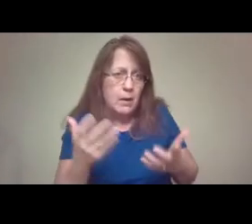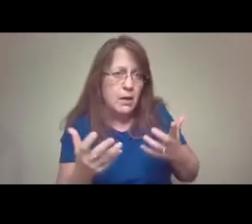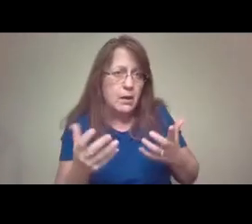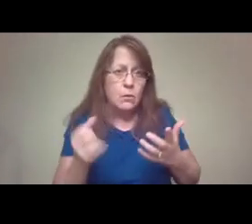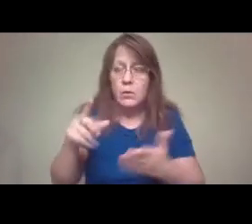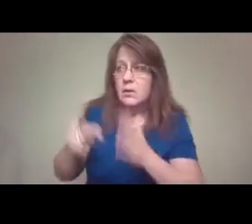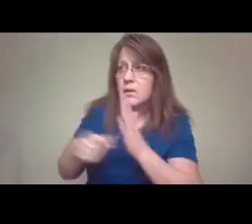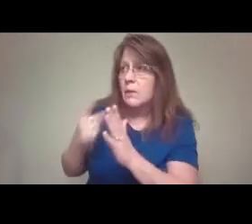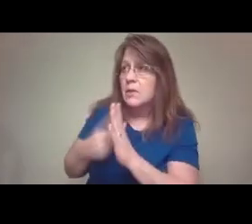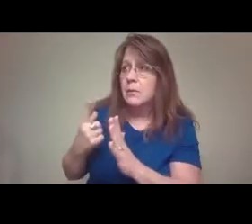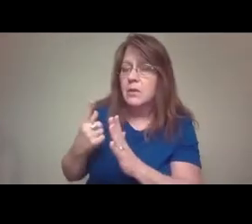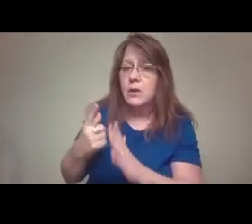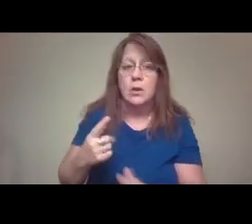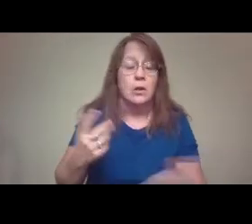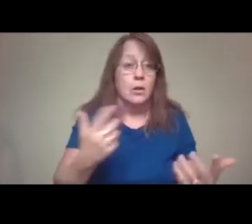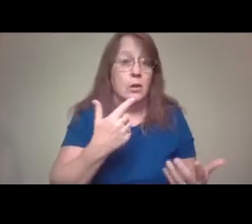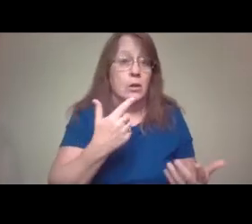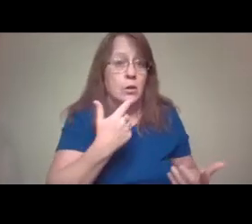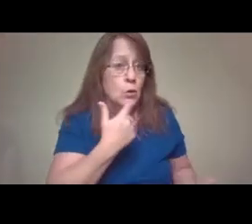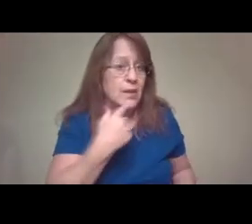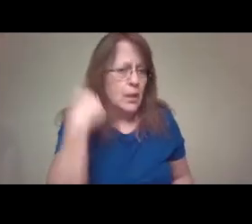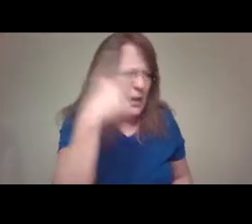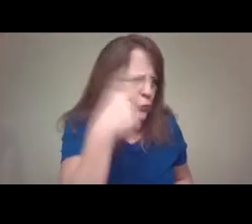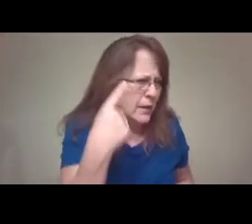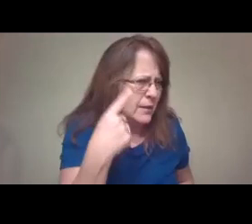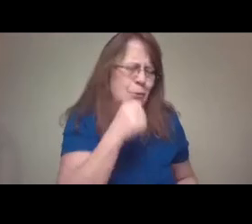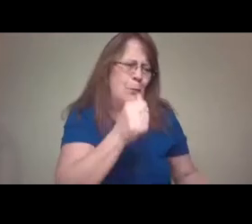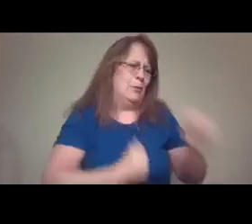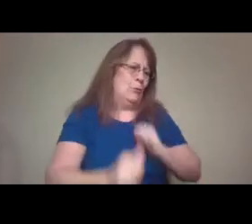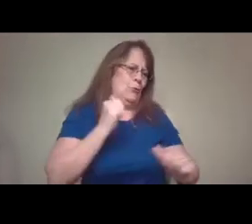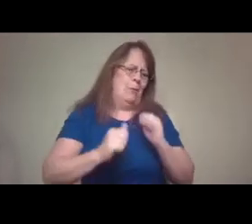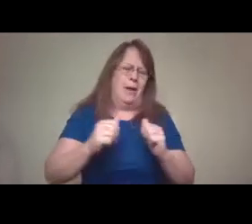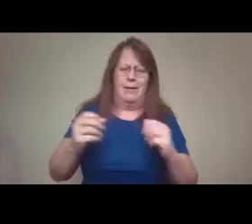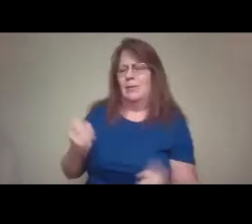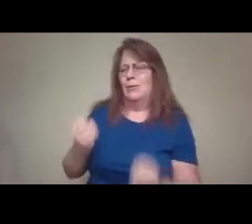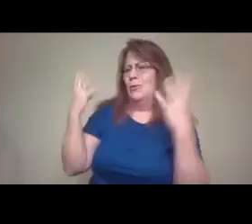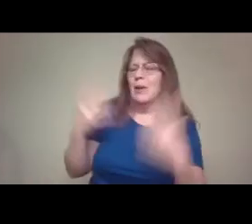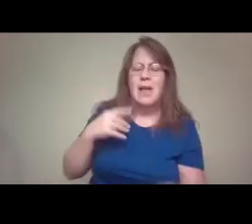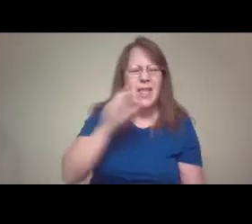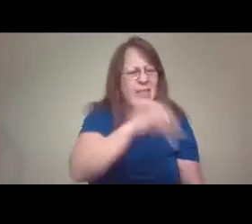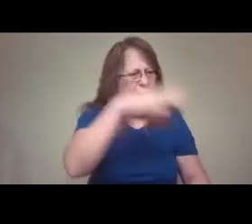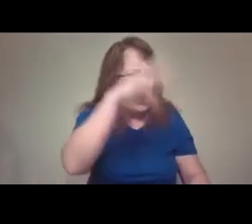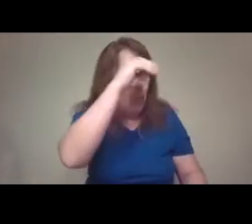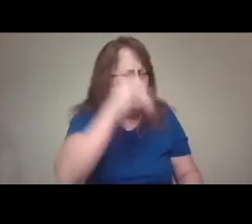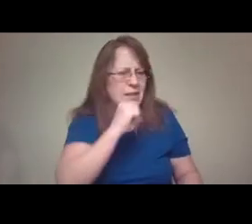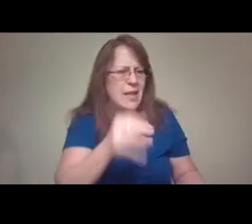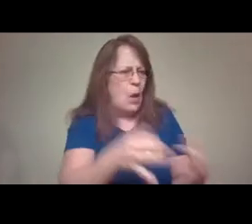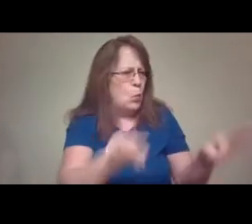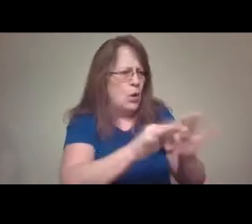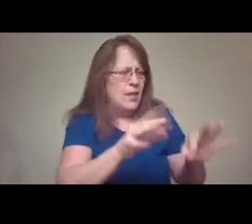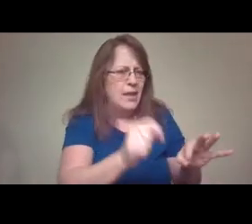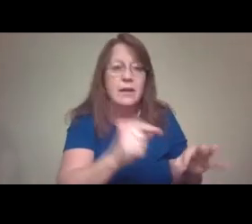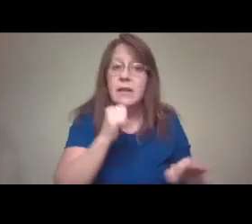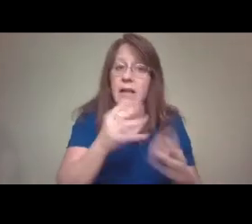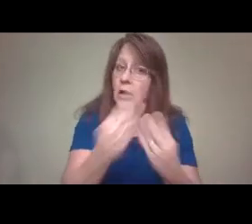what you don't say. That's crazy. Don't be such a drama queen. You're making too much of this. That boy's not worth killing yourself over. That's not going to solve anything.